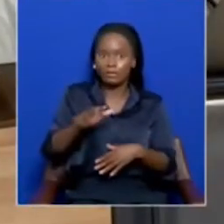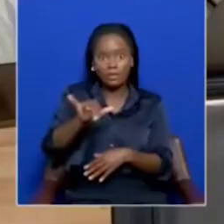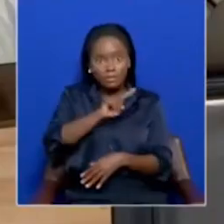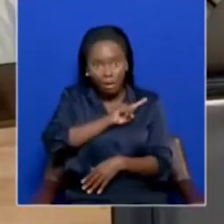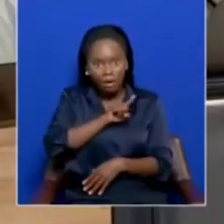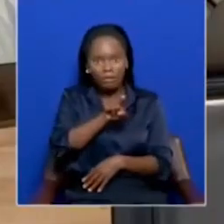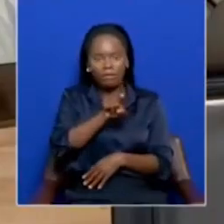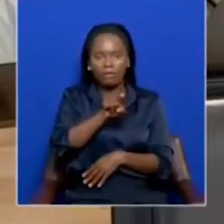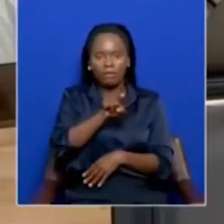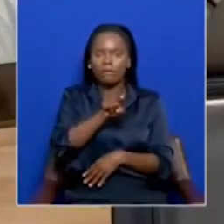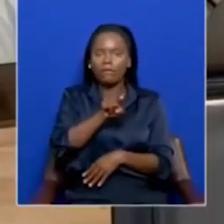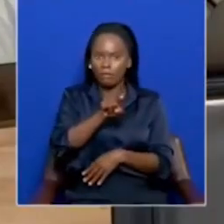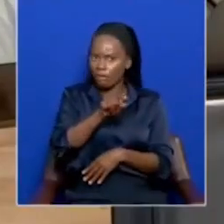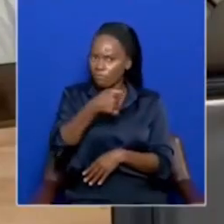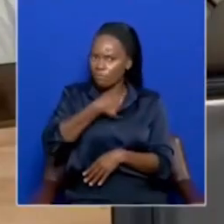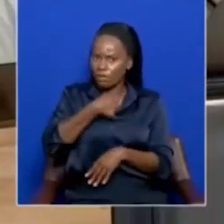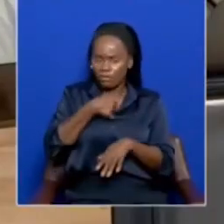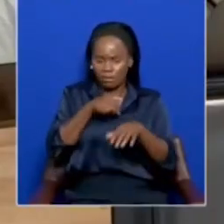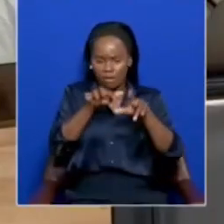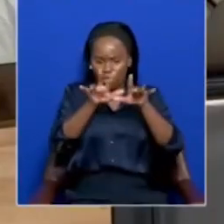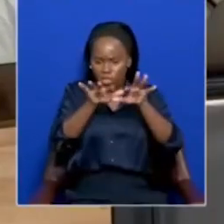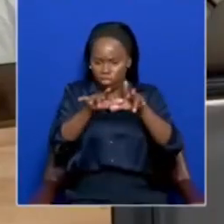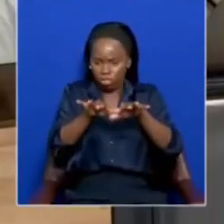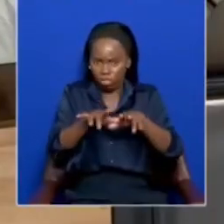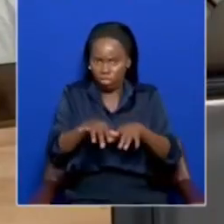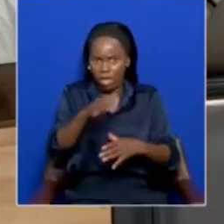was an intervention that I needed from them.